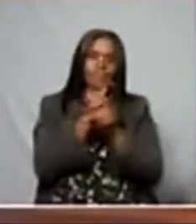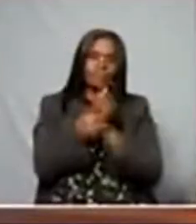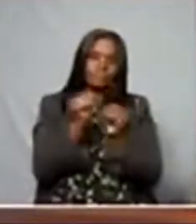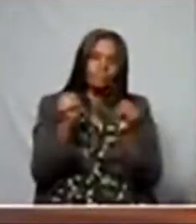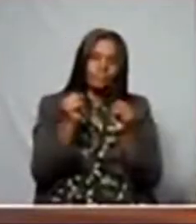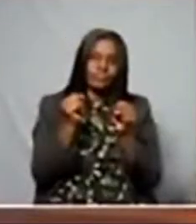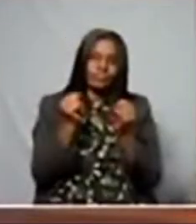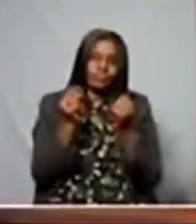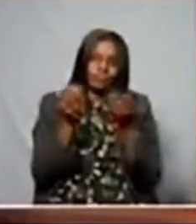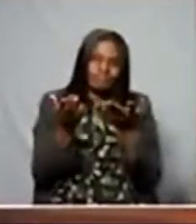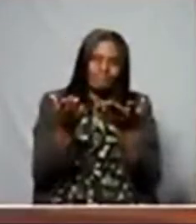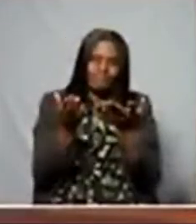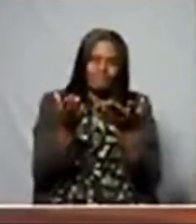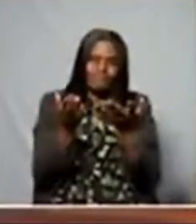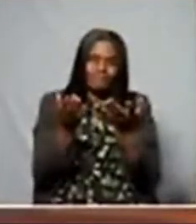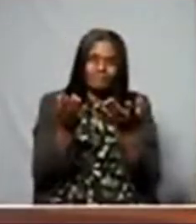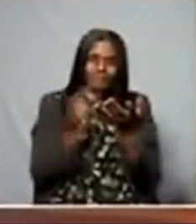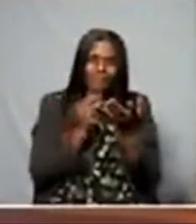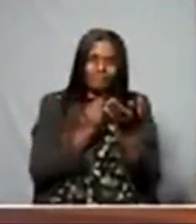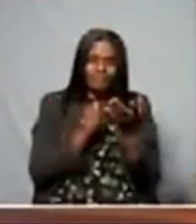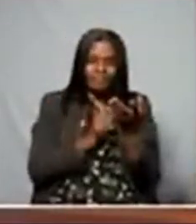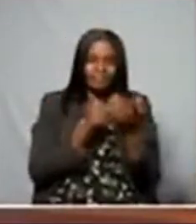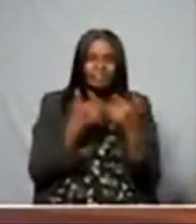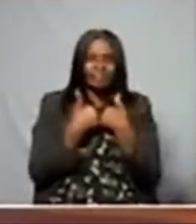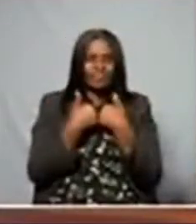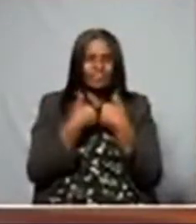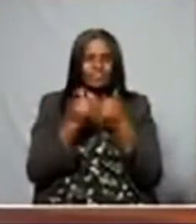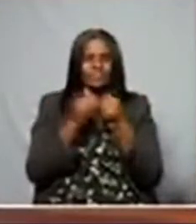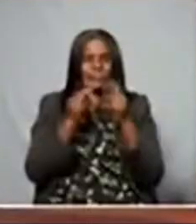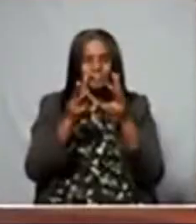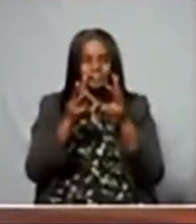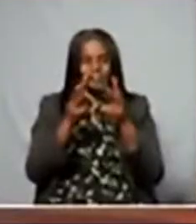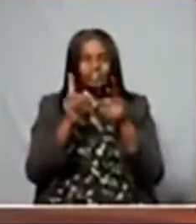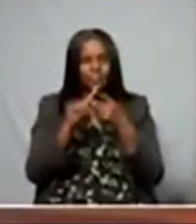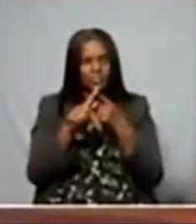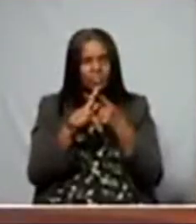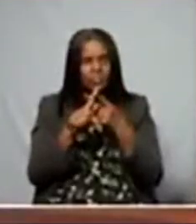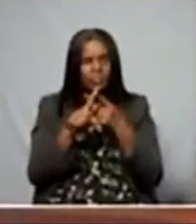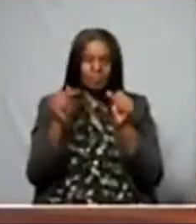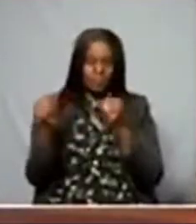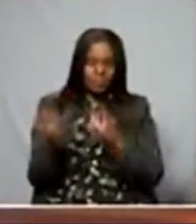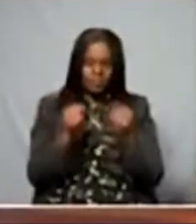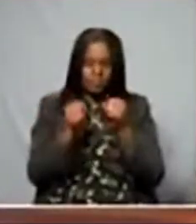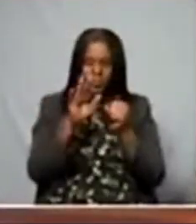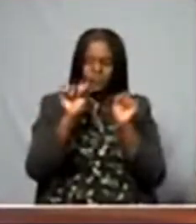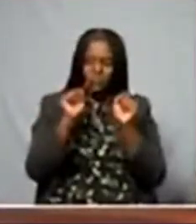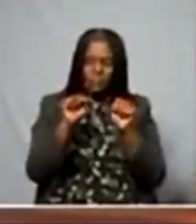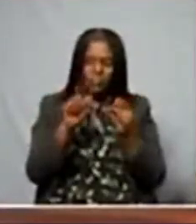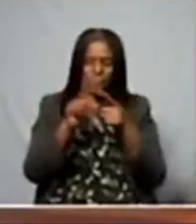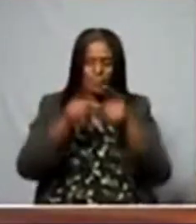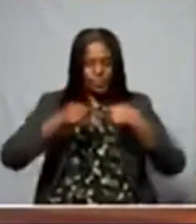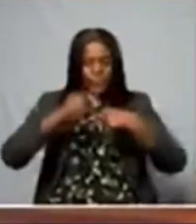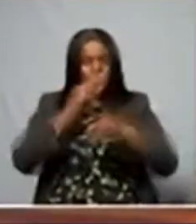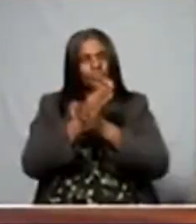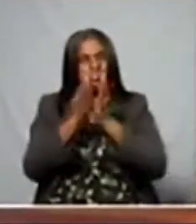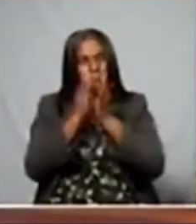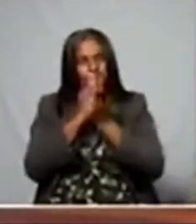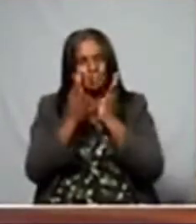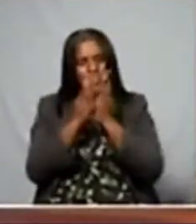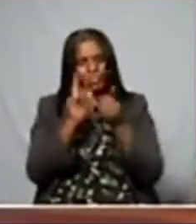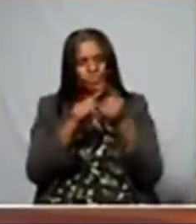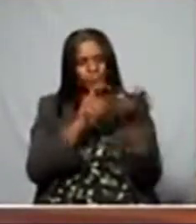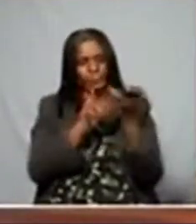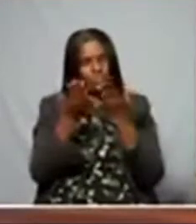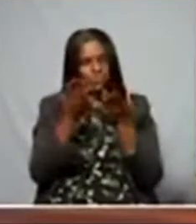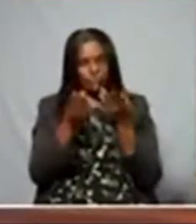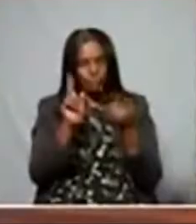solution lies in us to come up with a way to strengthen the ability of the local contractors to